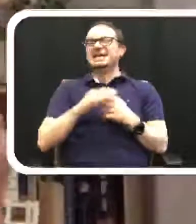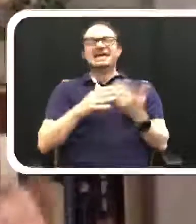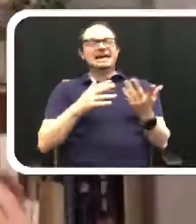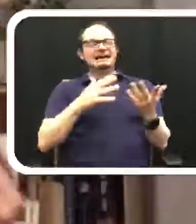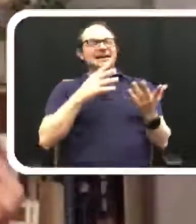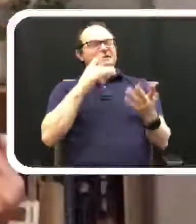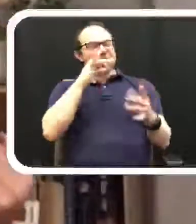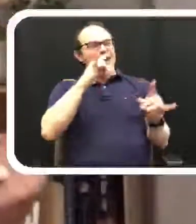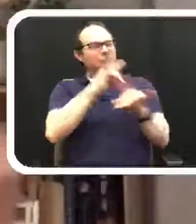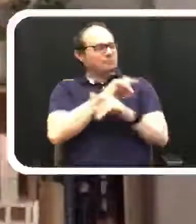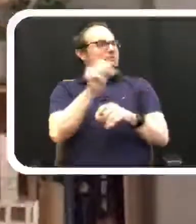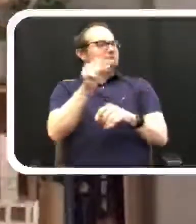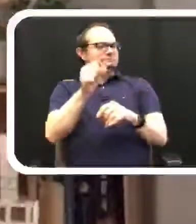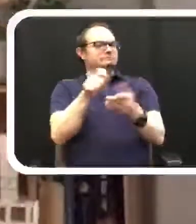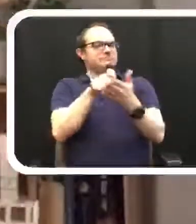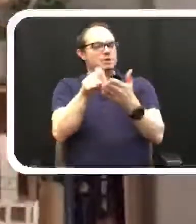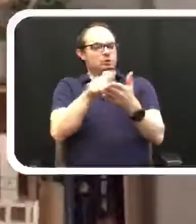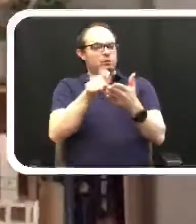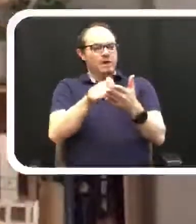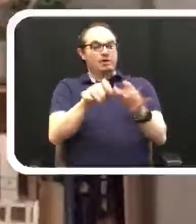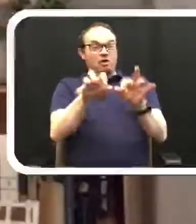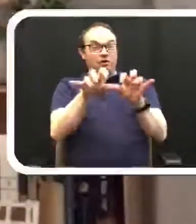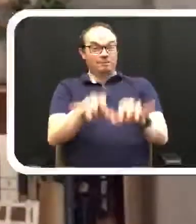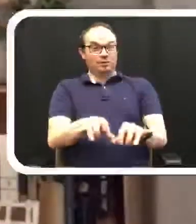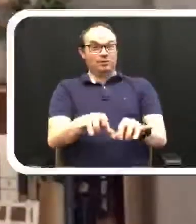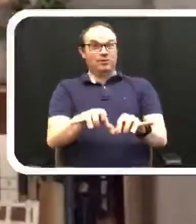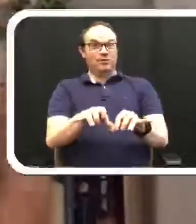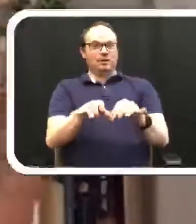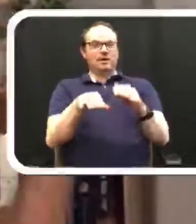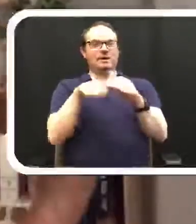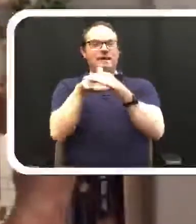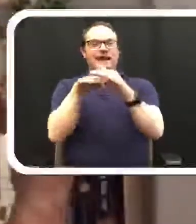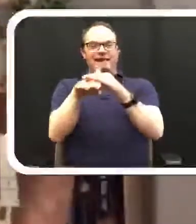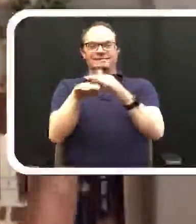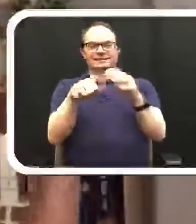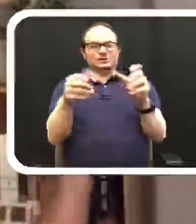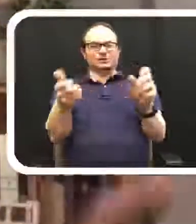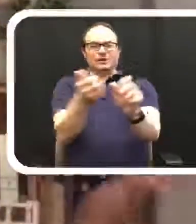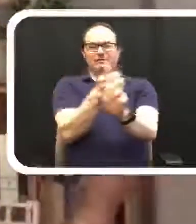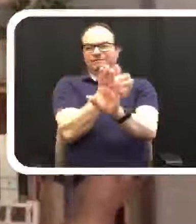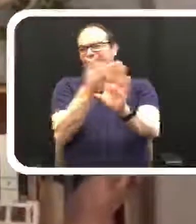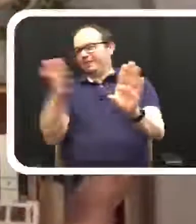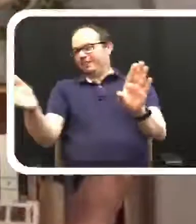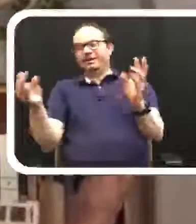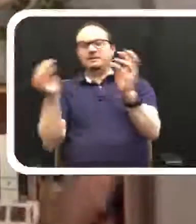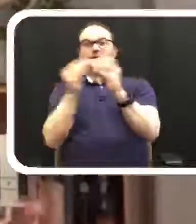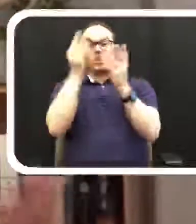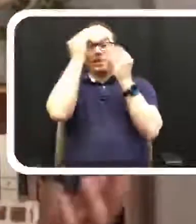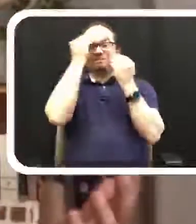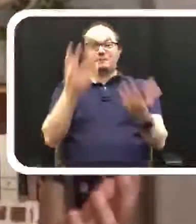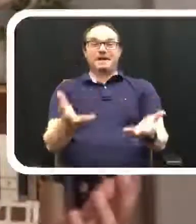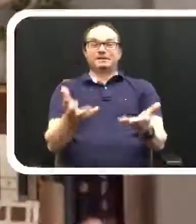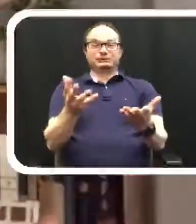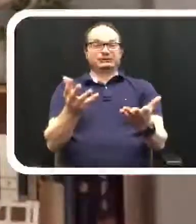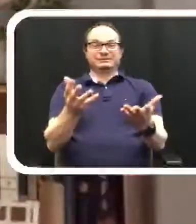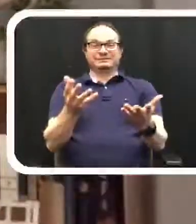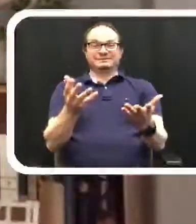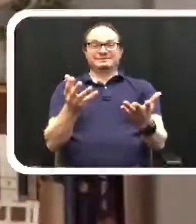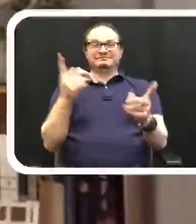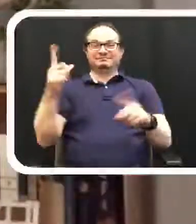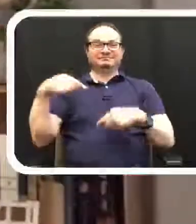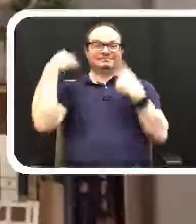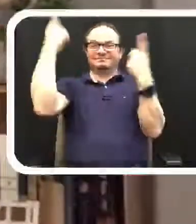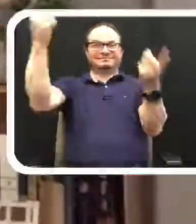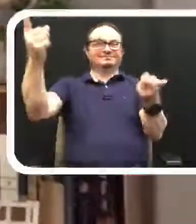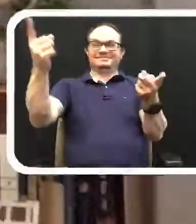are writing on computers where we have access to literally more information than anyone on earth has ever